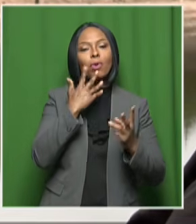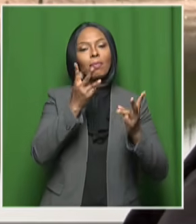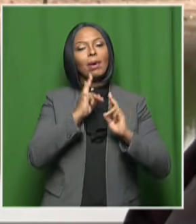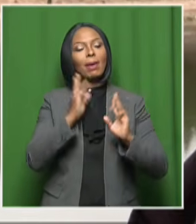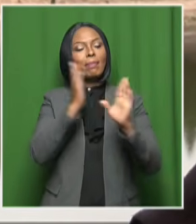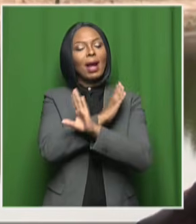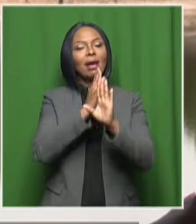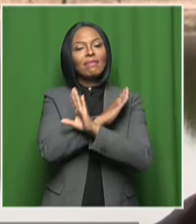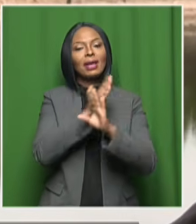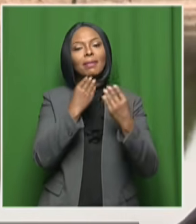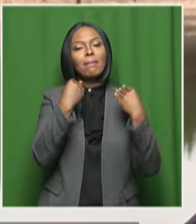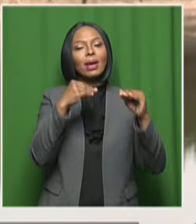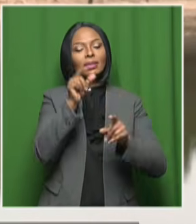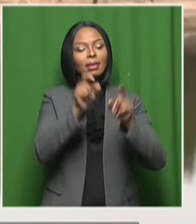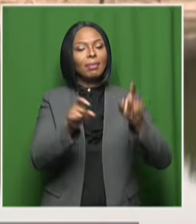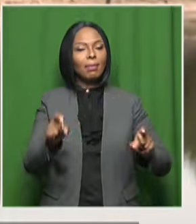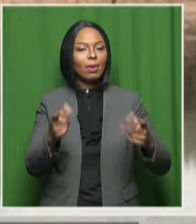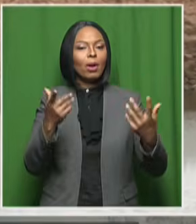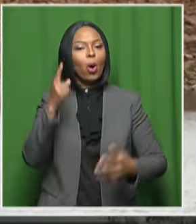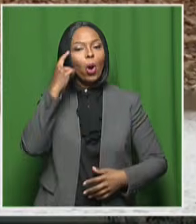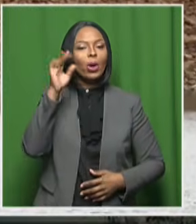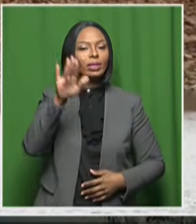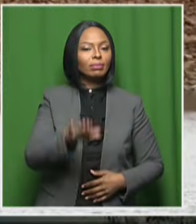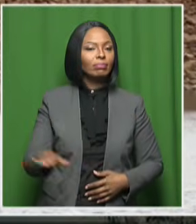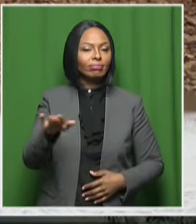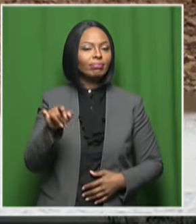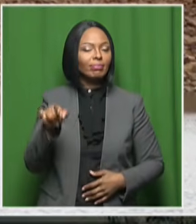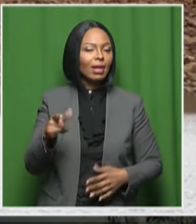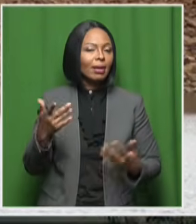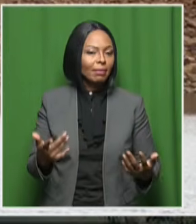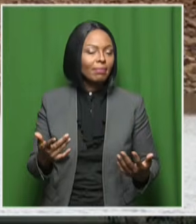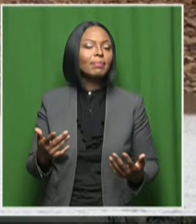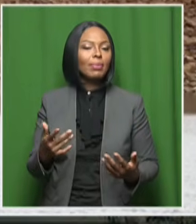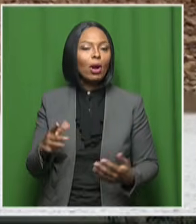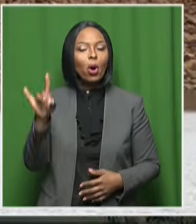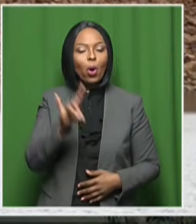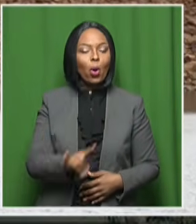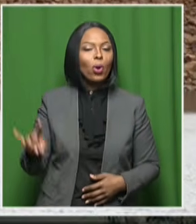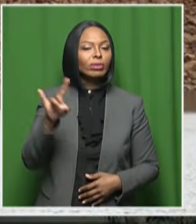the hotels, the accredited, graded